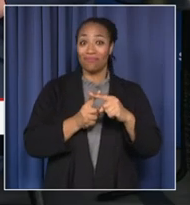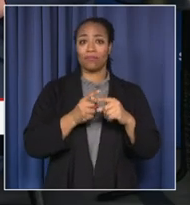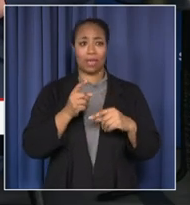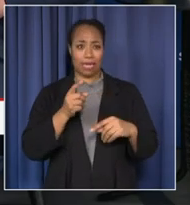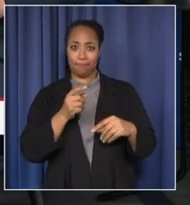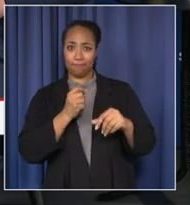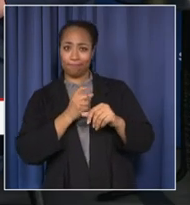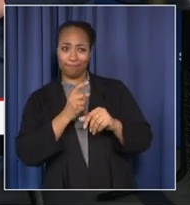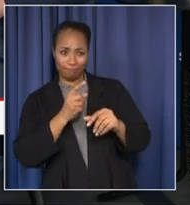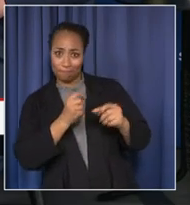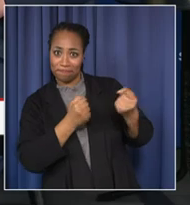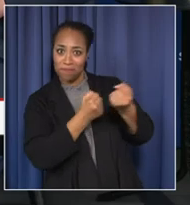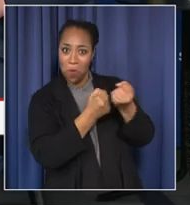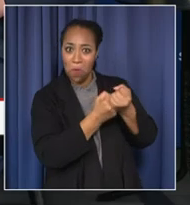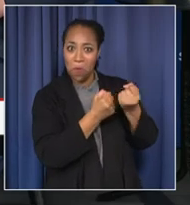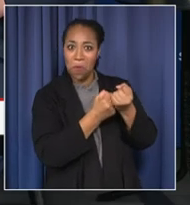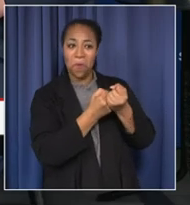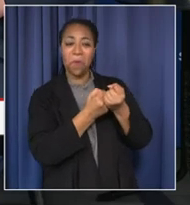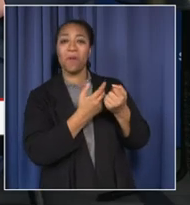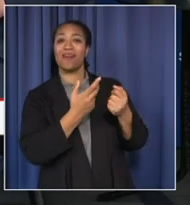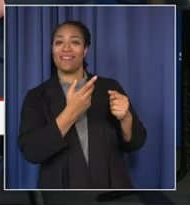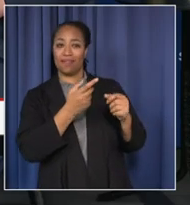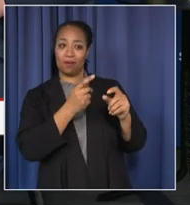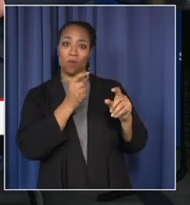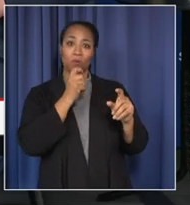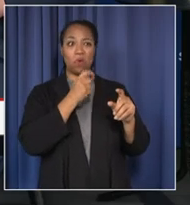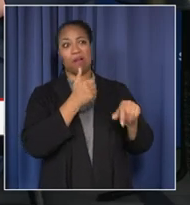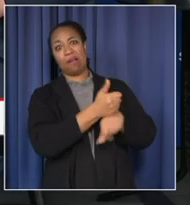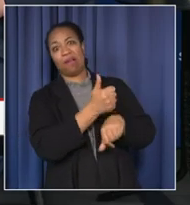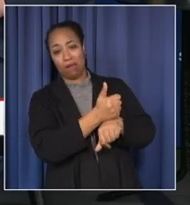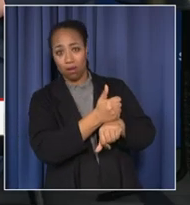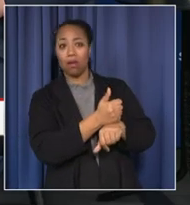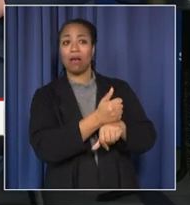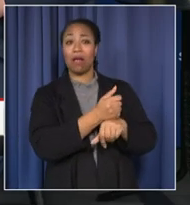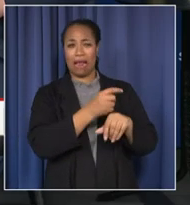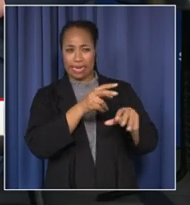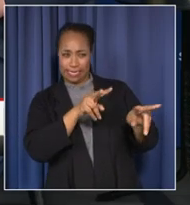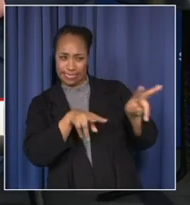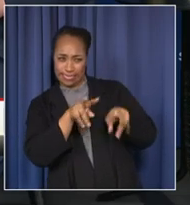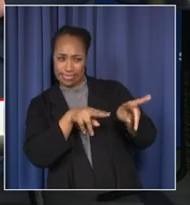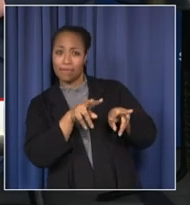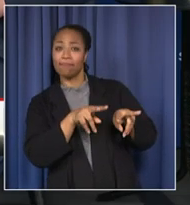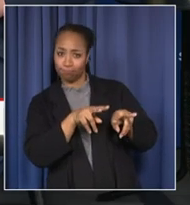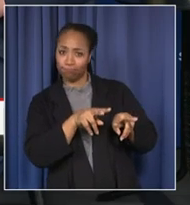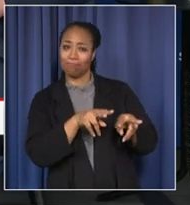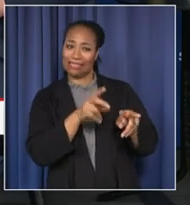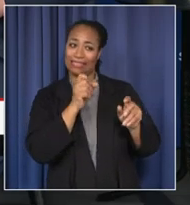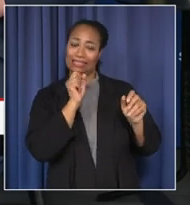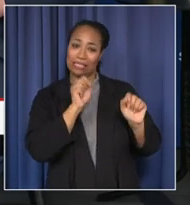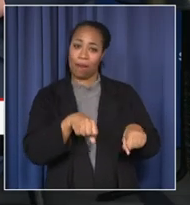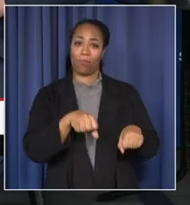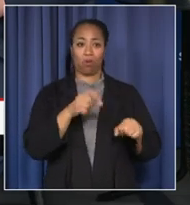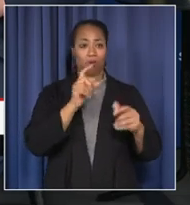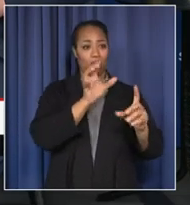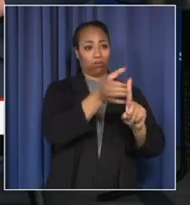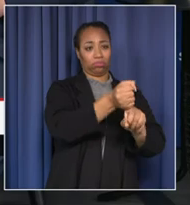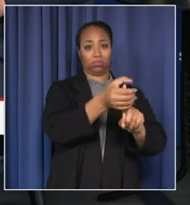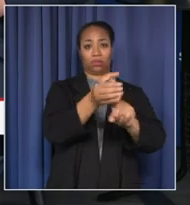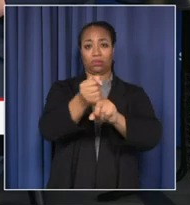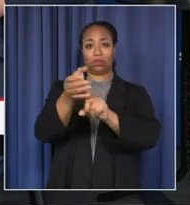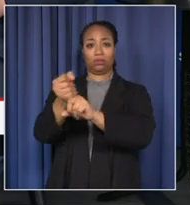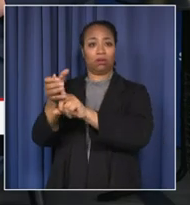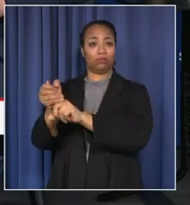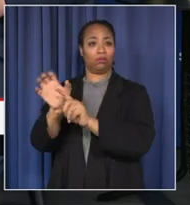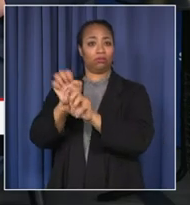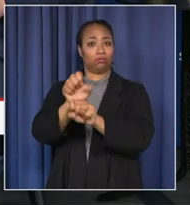have another idea that we're going to pitch to the president because we believe that camera system works to